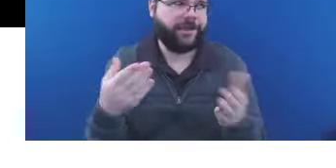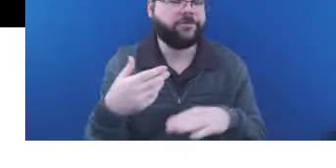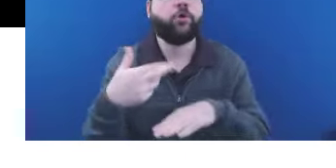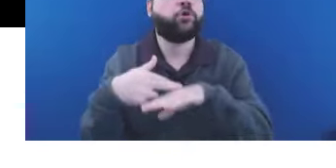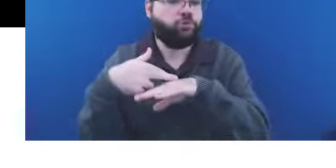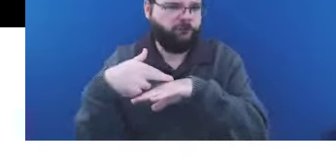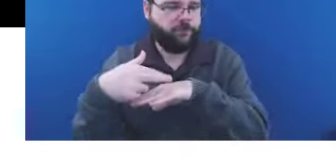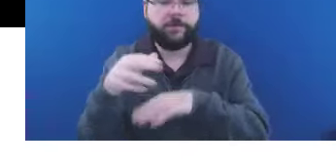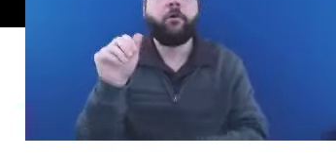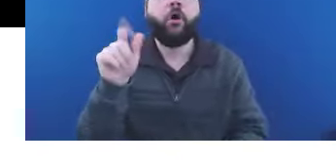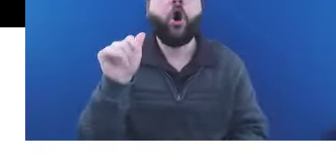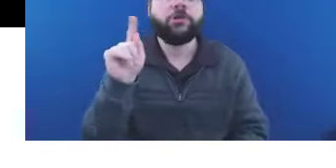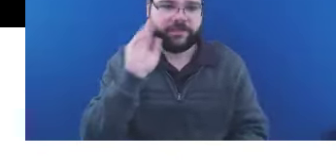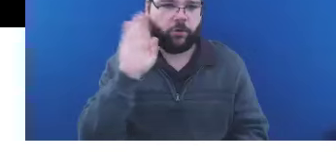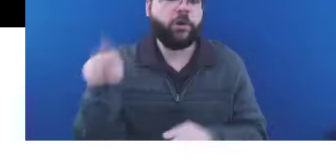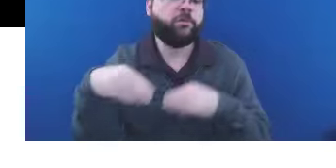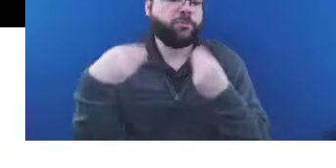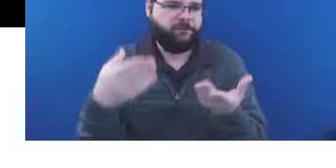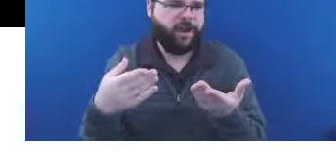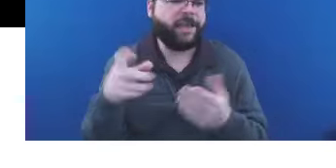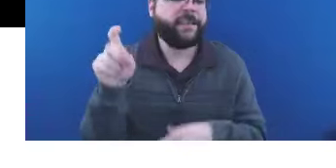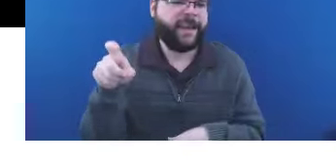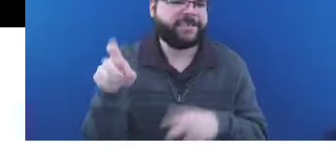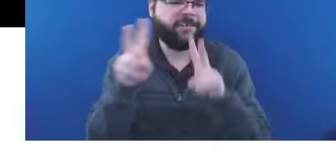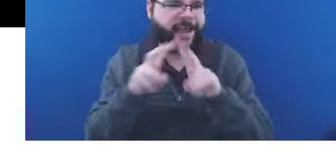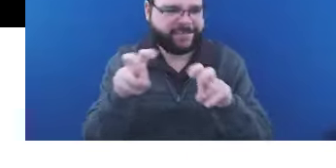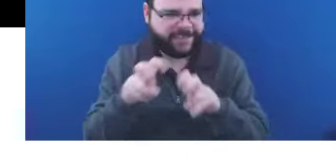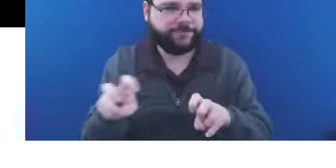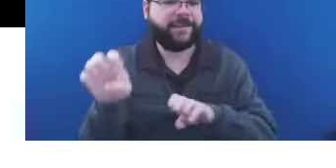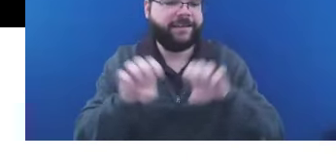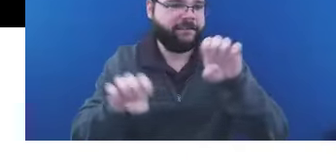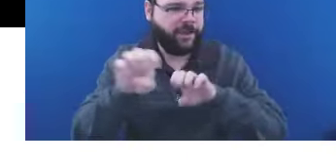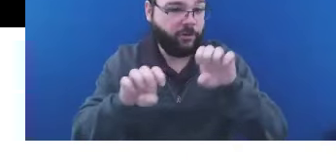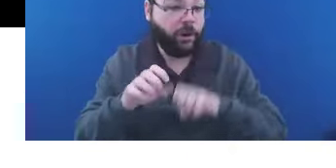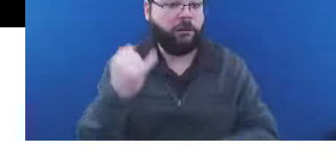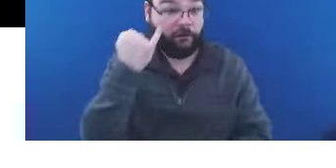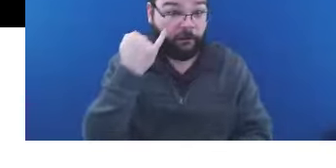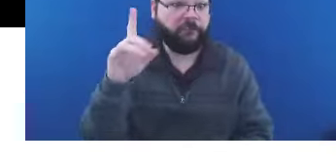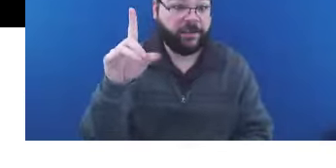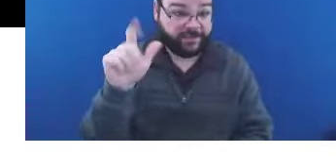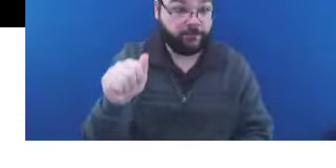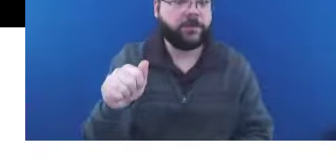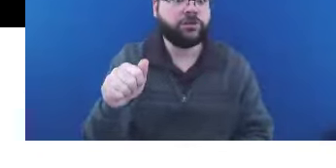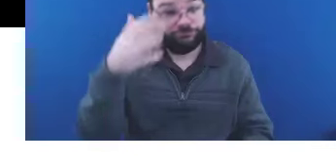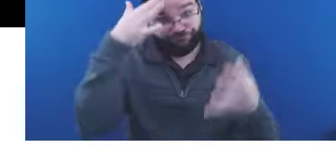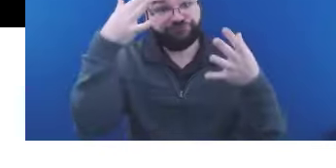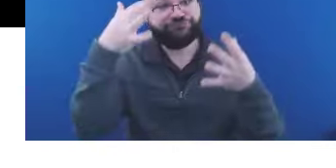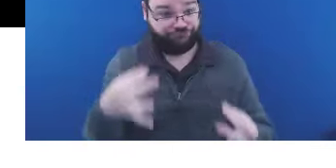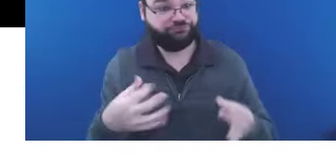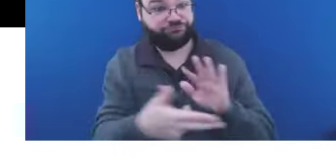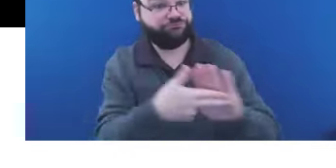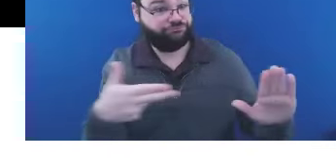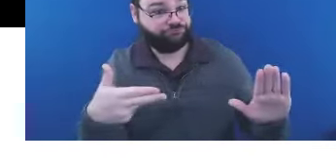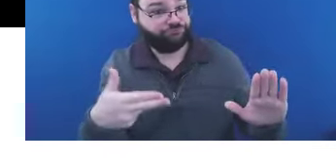refer, Alta would provide the necessary assessments and evaluation. And if a disability was determined,